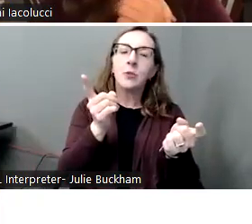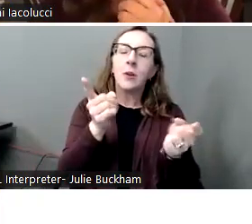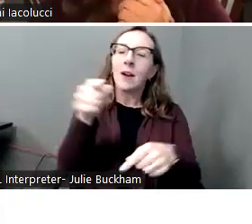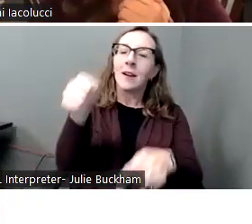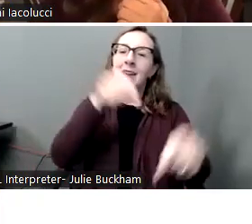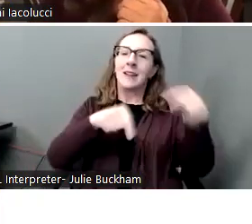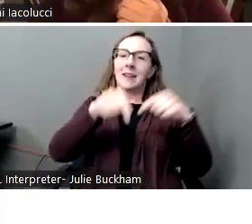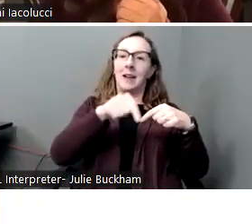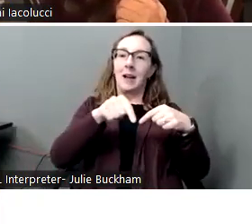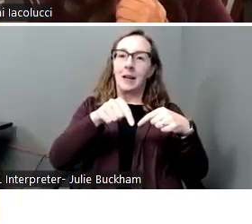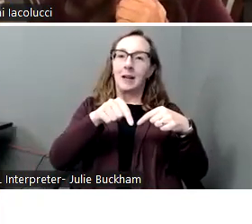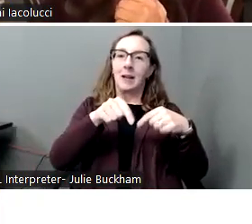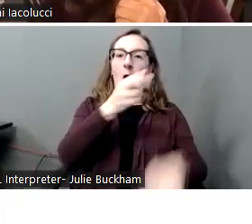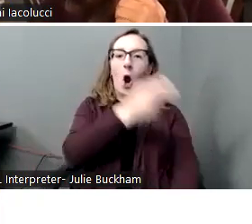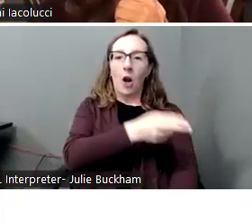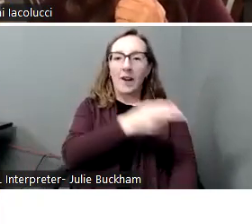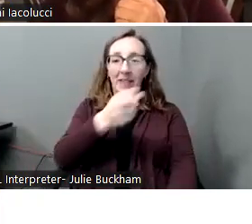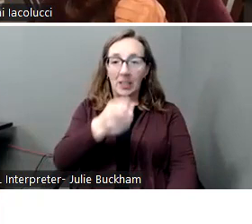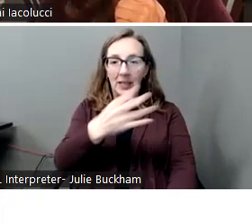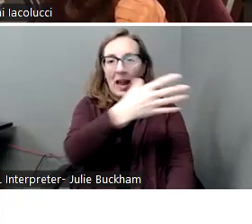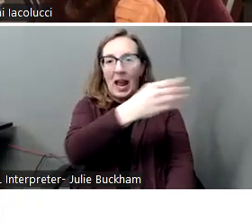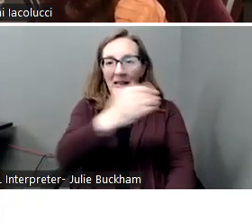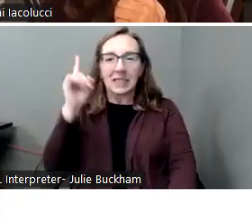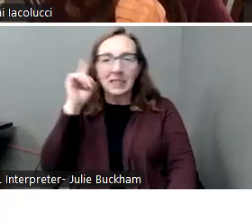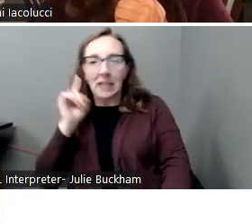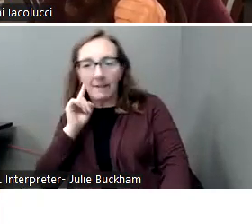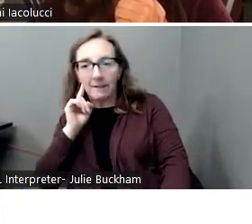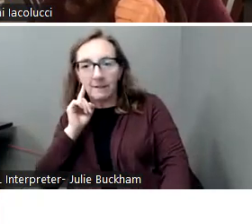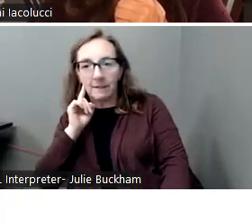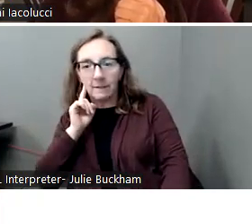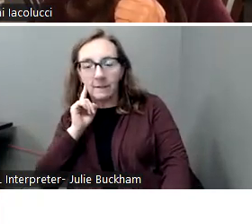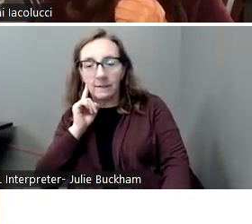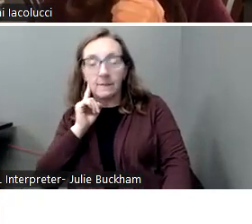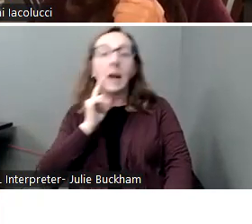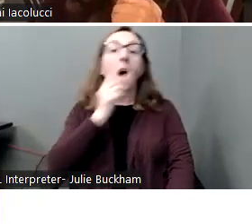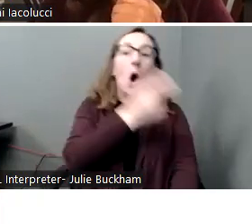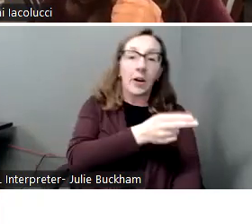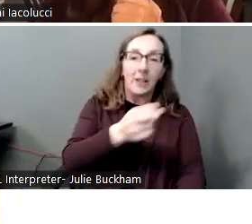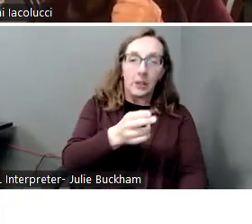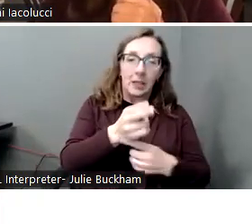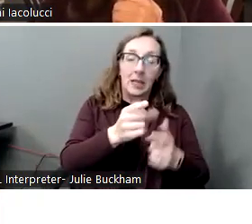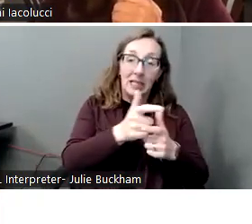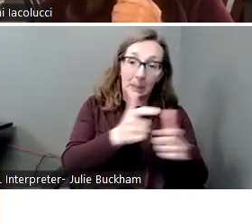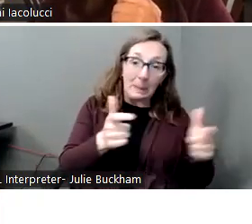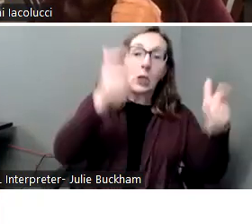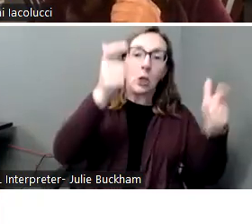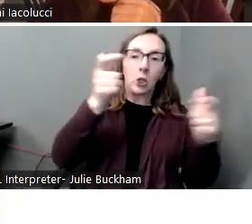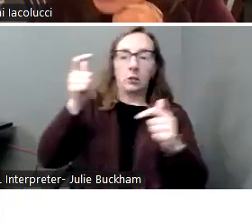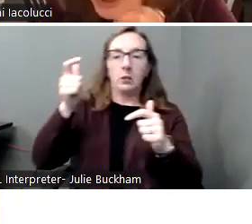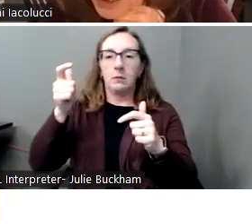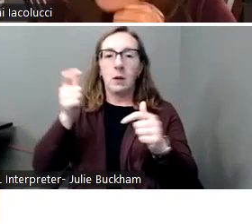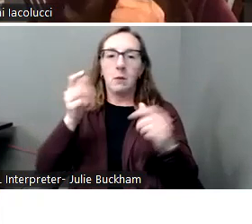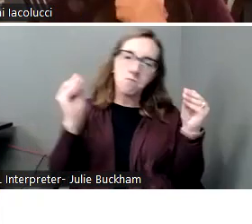hard of hearing and deaf, since we are the much larger community, and so people will be more aware of that. But the good news is